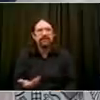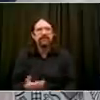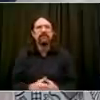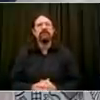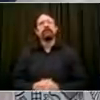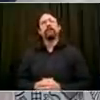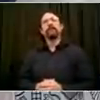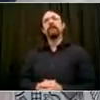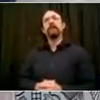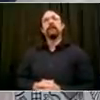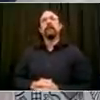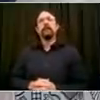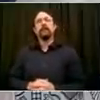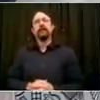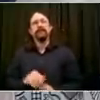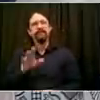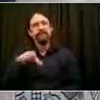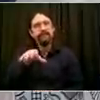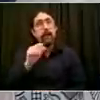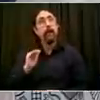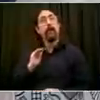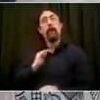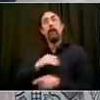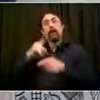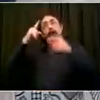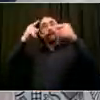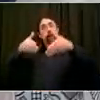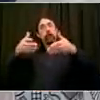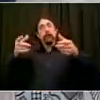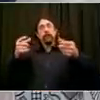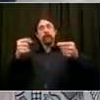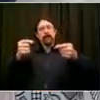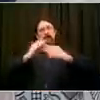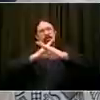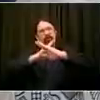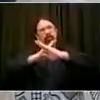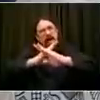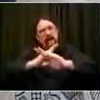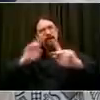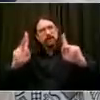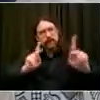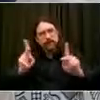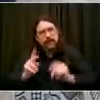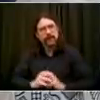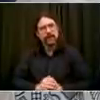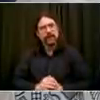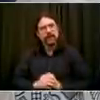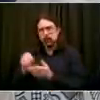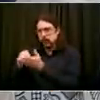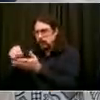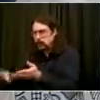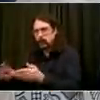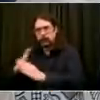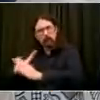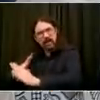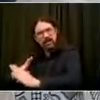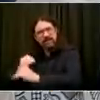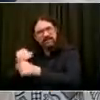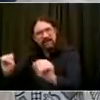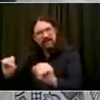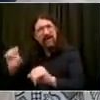there's been a lot of other things we had to prepare for as well. So what I have learned sometimes is it is